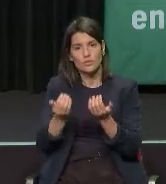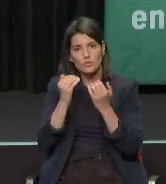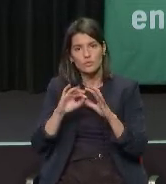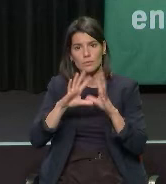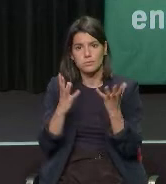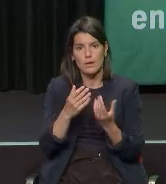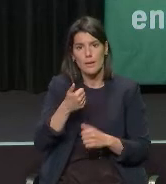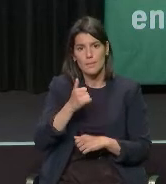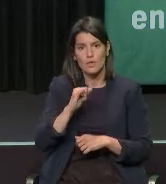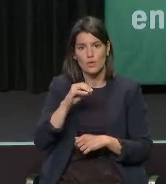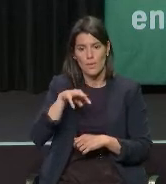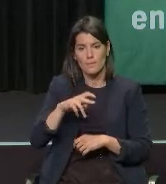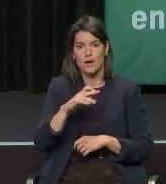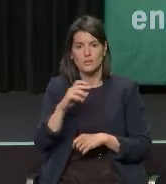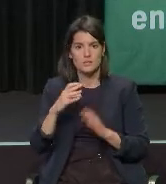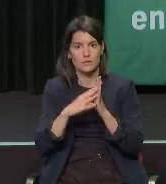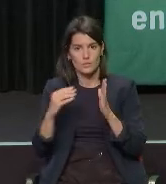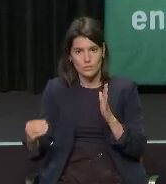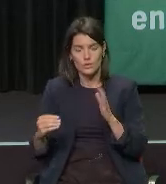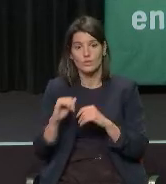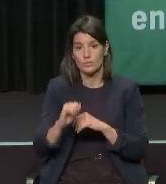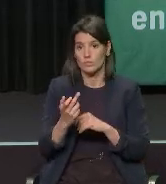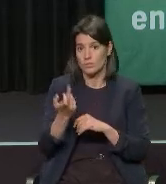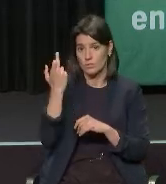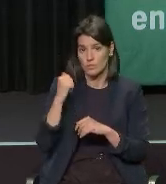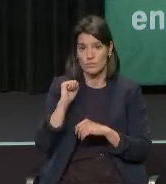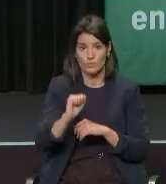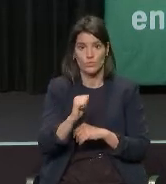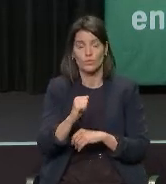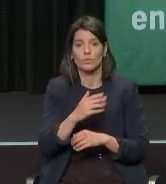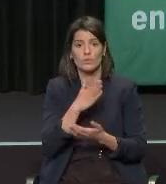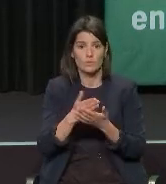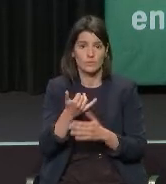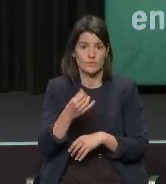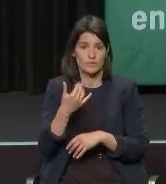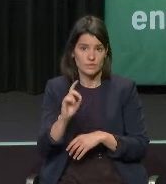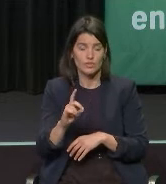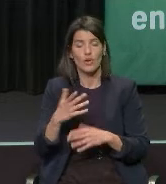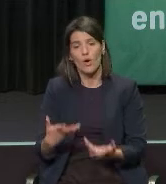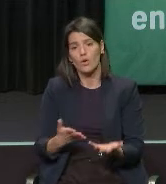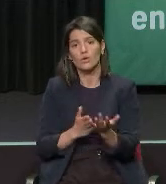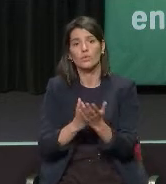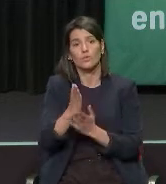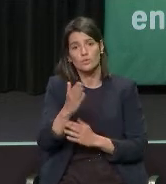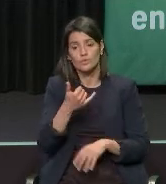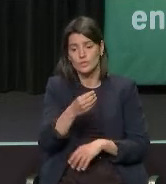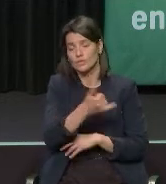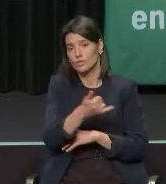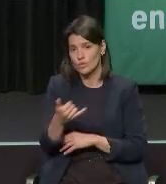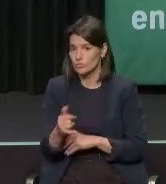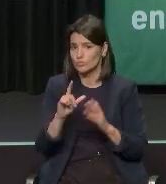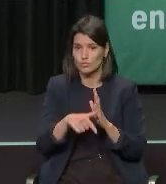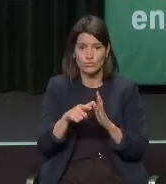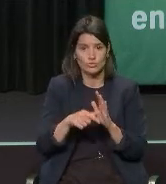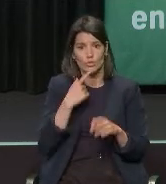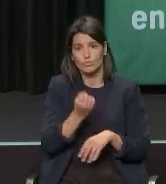model. We presented this initiative last year at COP26, and we are continuing now in 2022 with all these initiatives. We